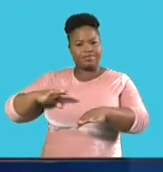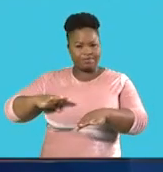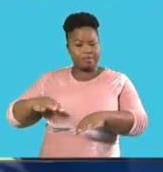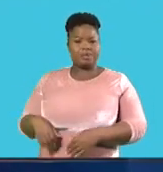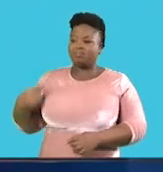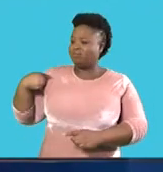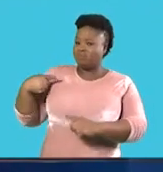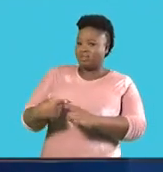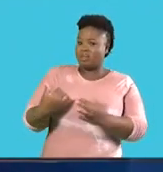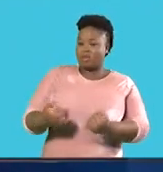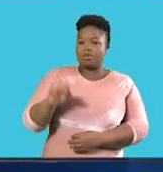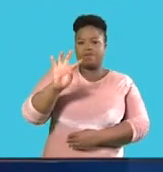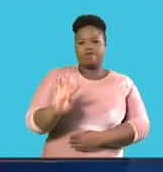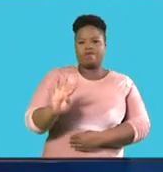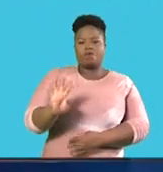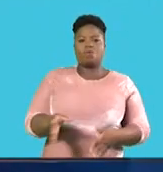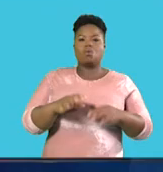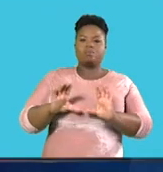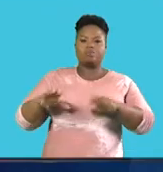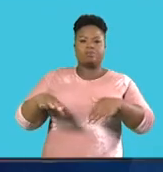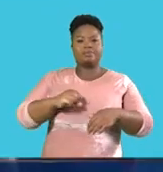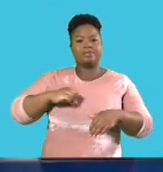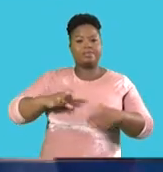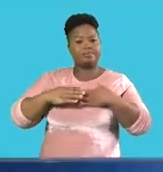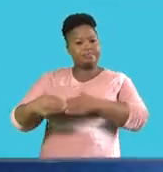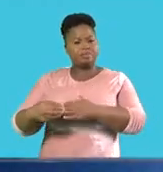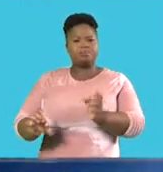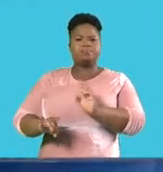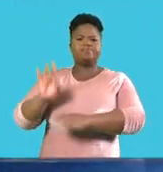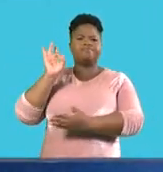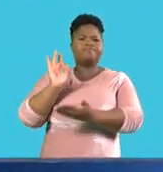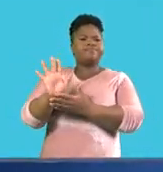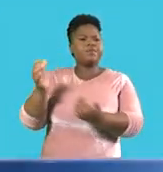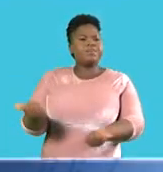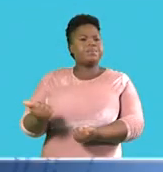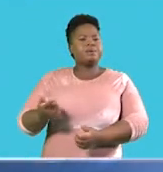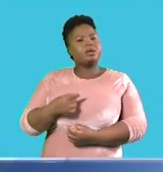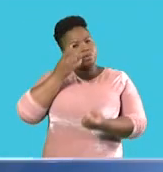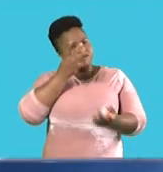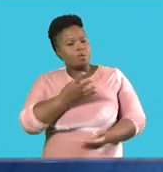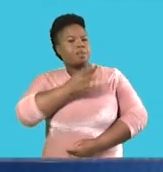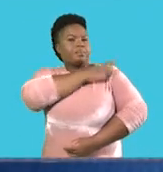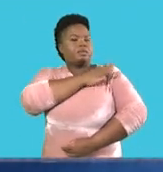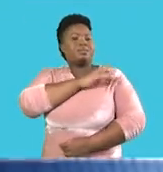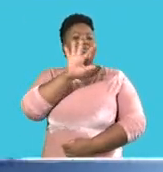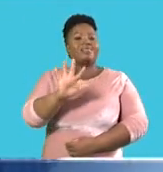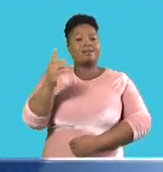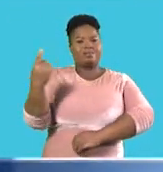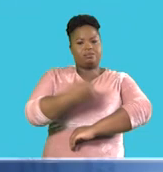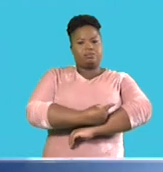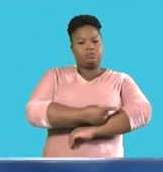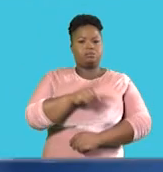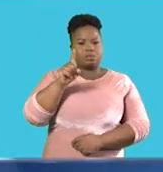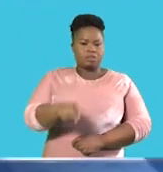So far, four of our shop stewards have been dismissed. We are giving Putco management 5 working